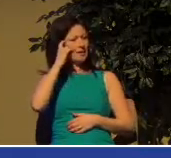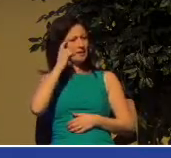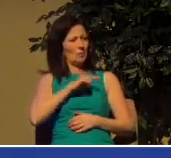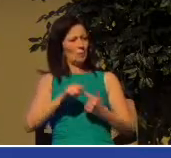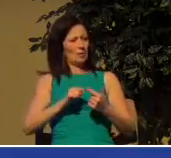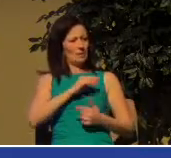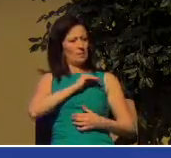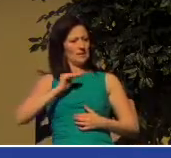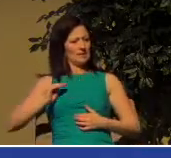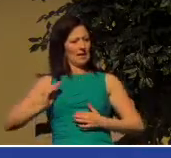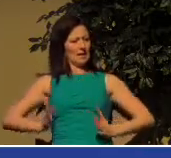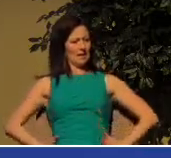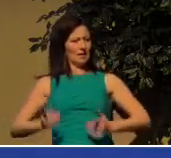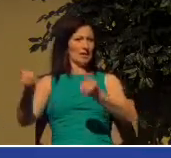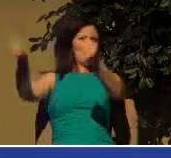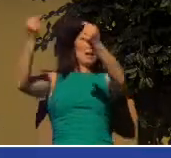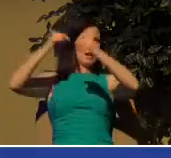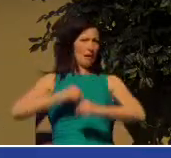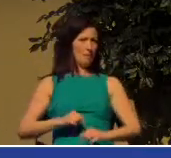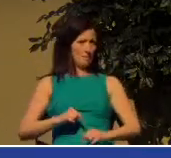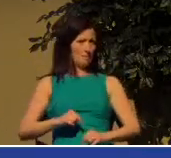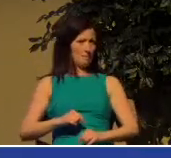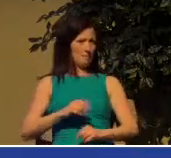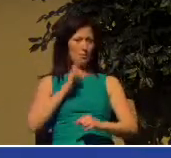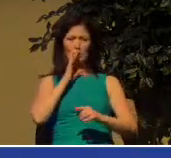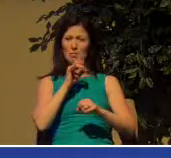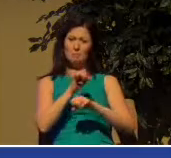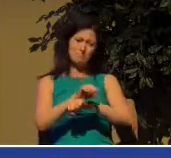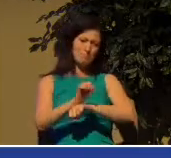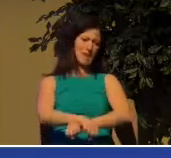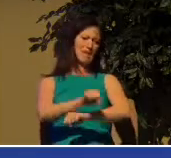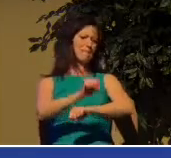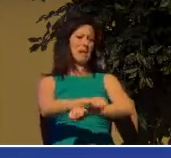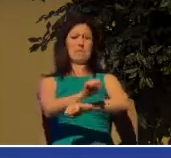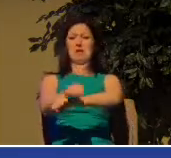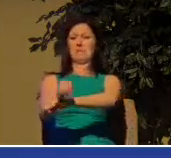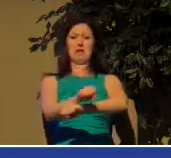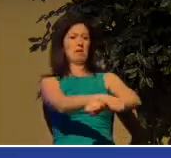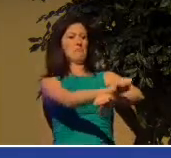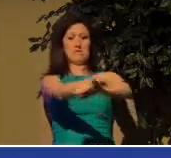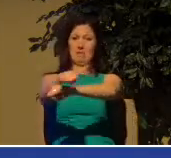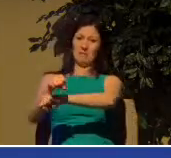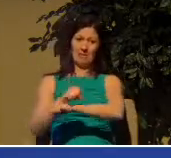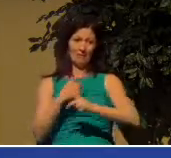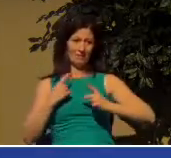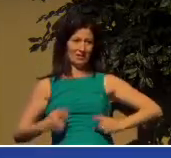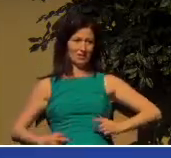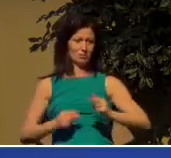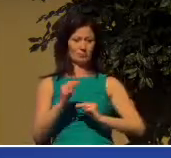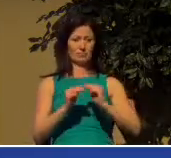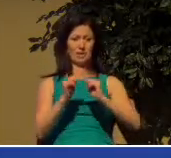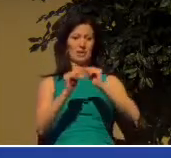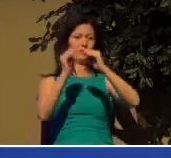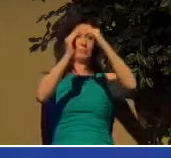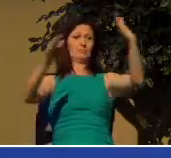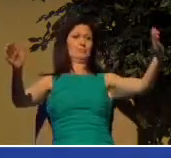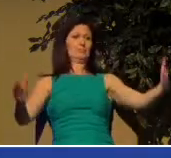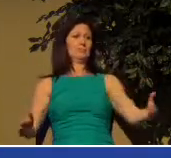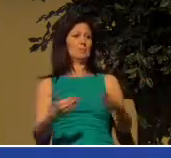he's going to do. He's going to beat the snot out of the Romans. He's going to deliver us and bring us a new golden